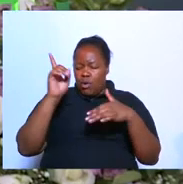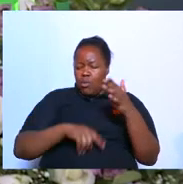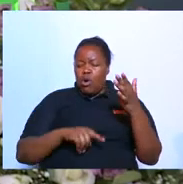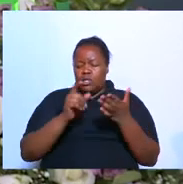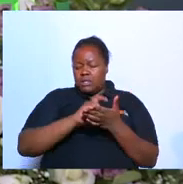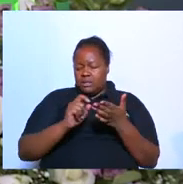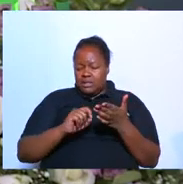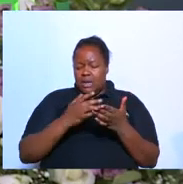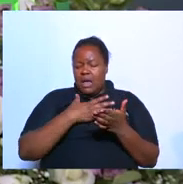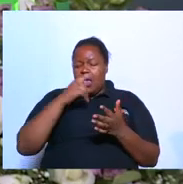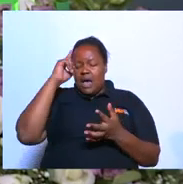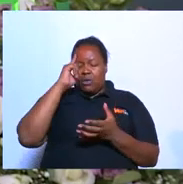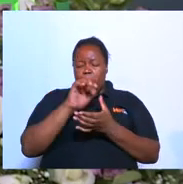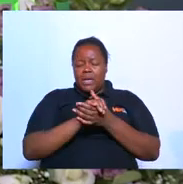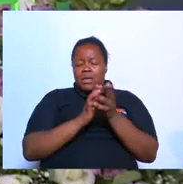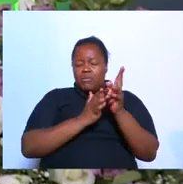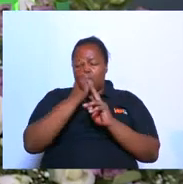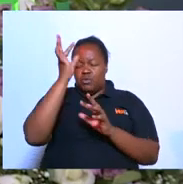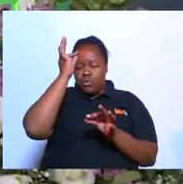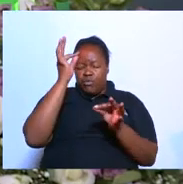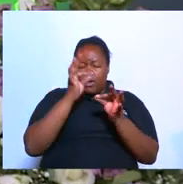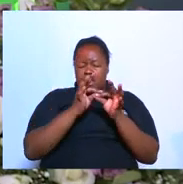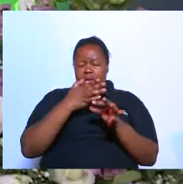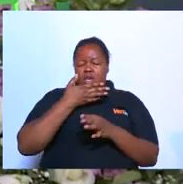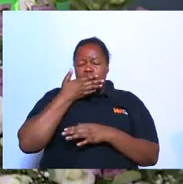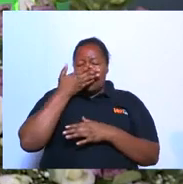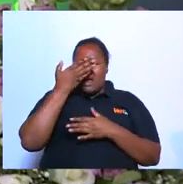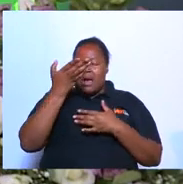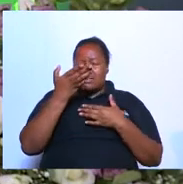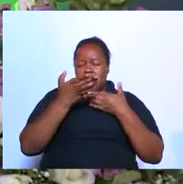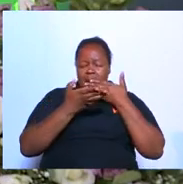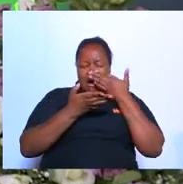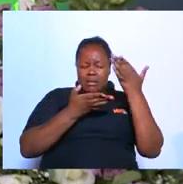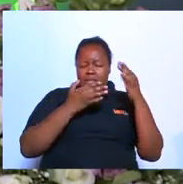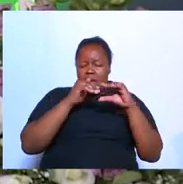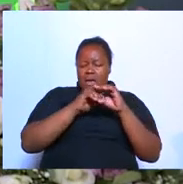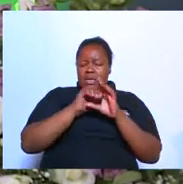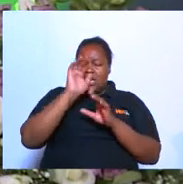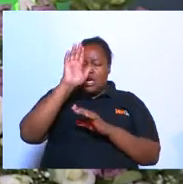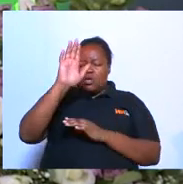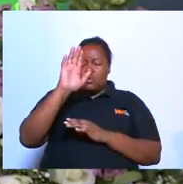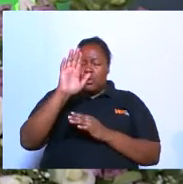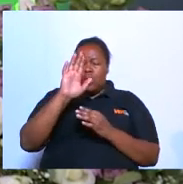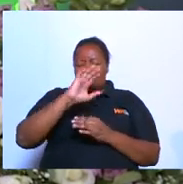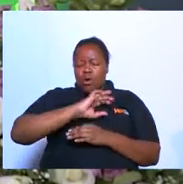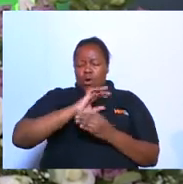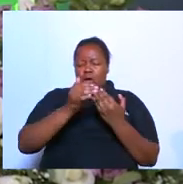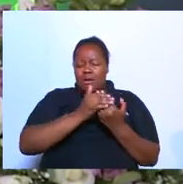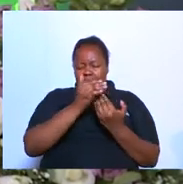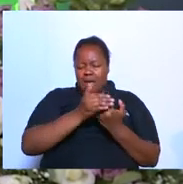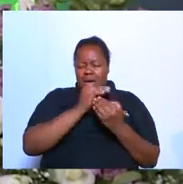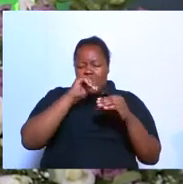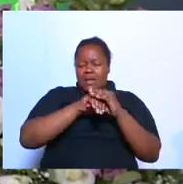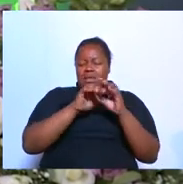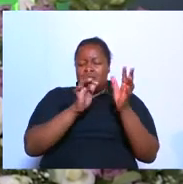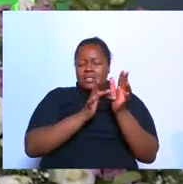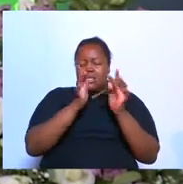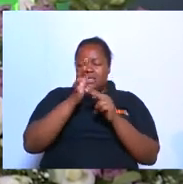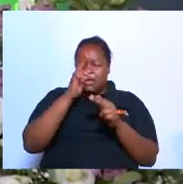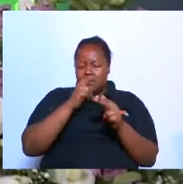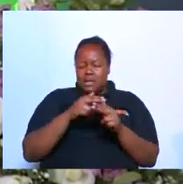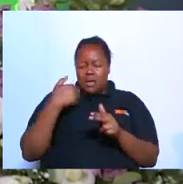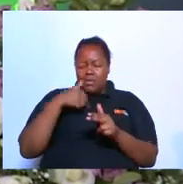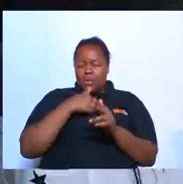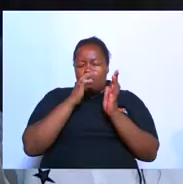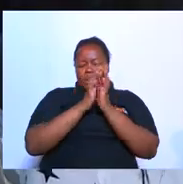by faith you are going to answer everyone according to your tender care in Jesus name we pray